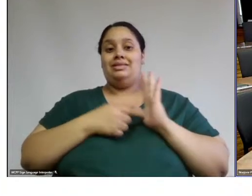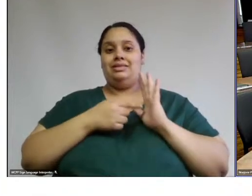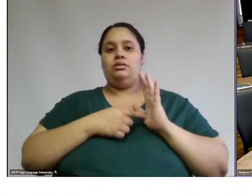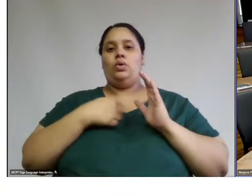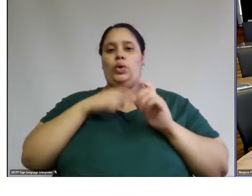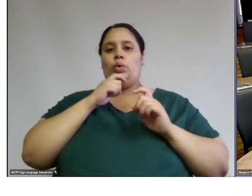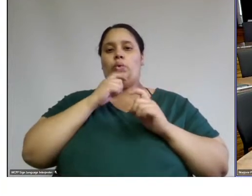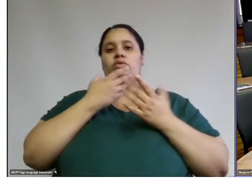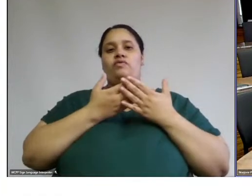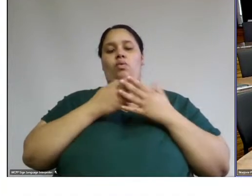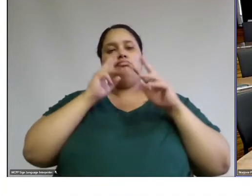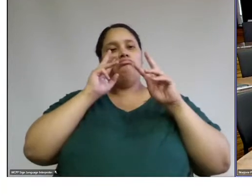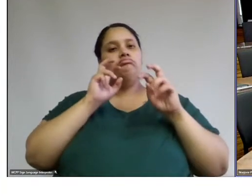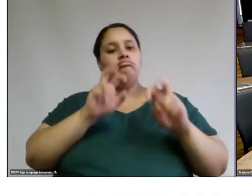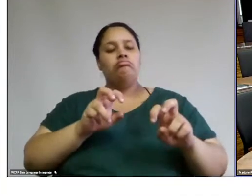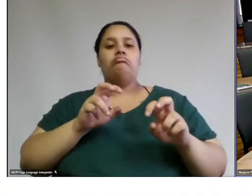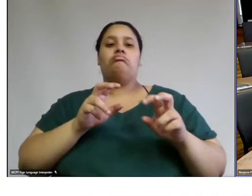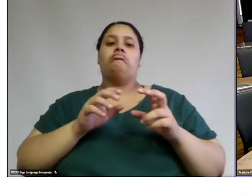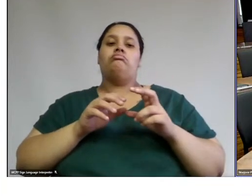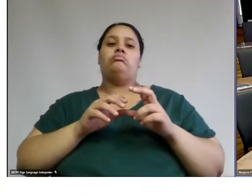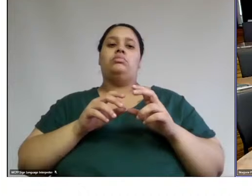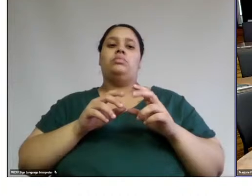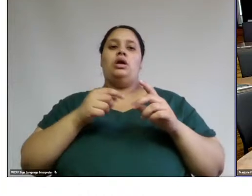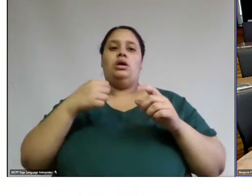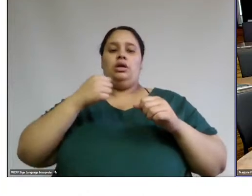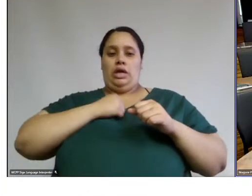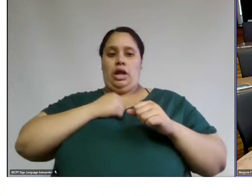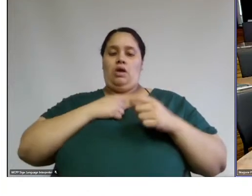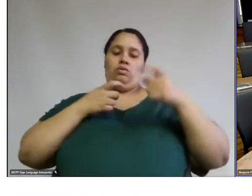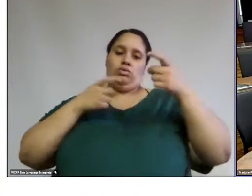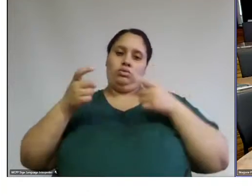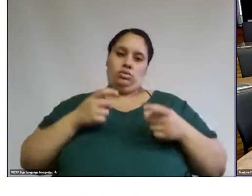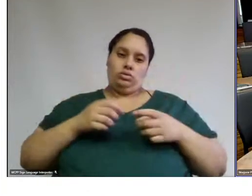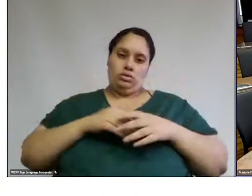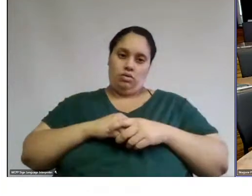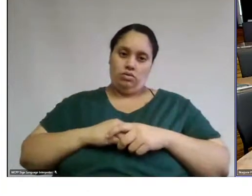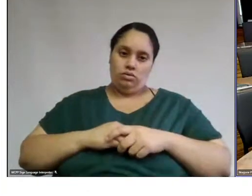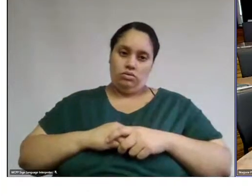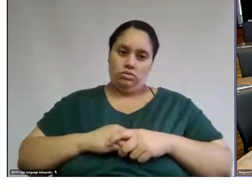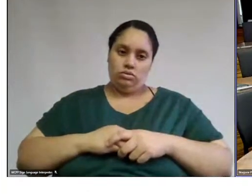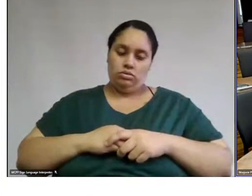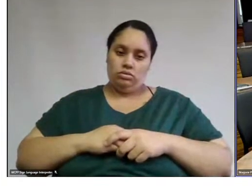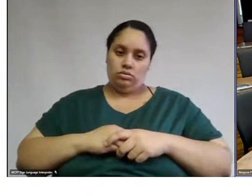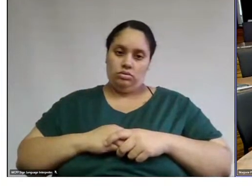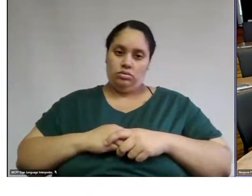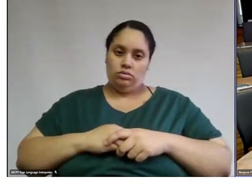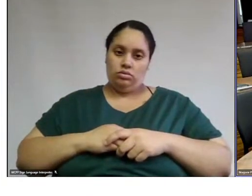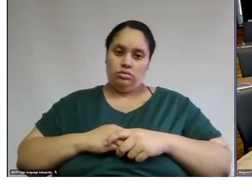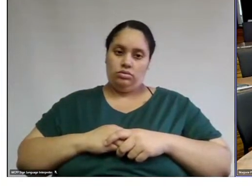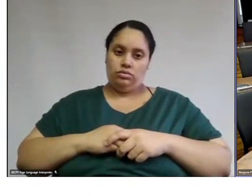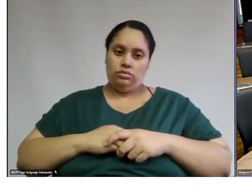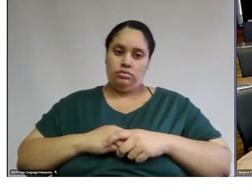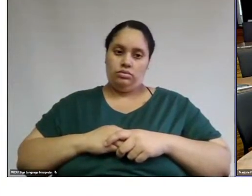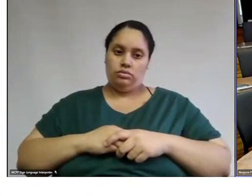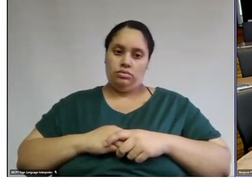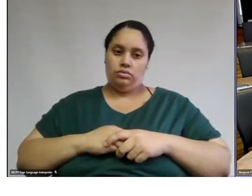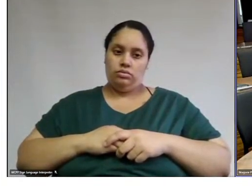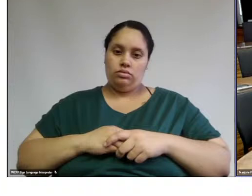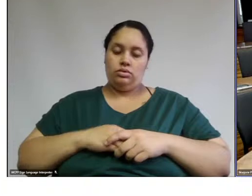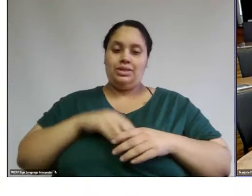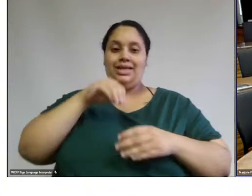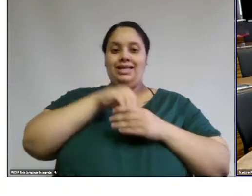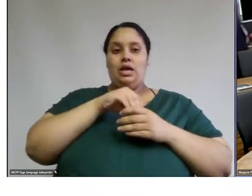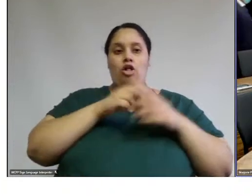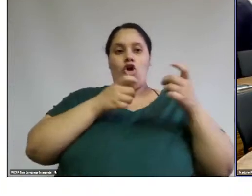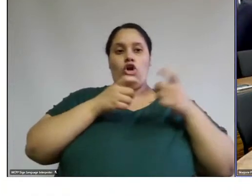interrogate, in our control. So it's initiated by the department, and it's there to strengthen our internal control